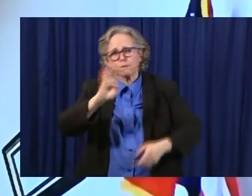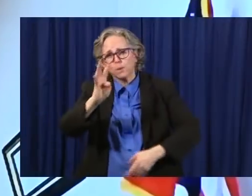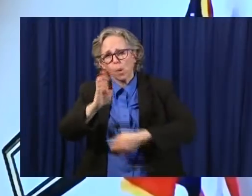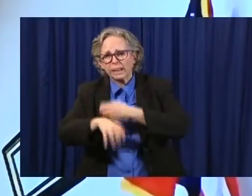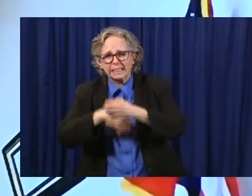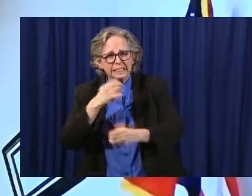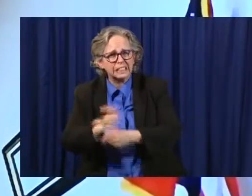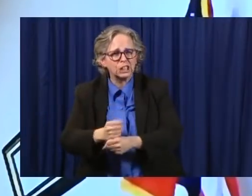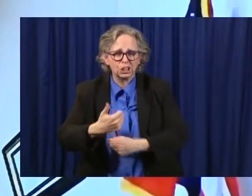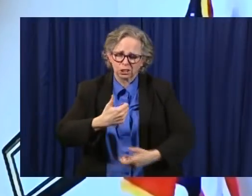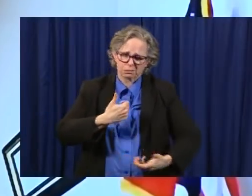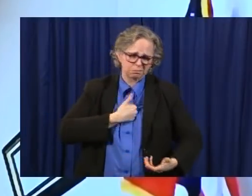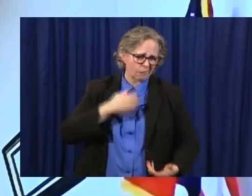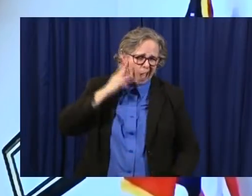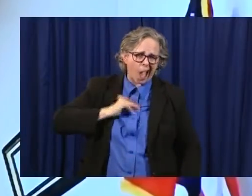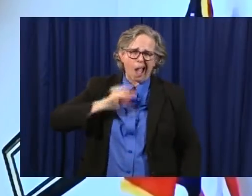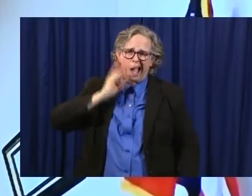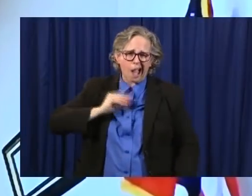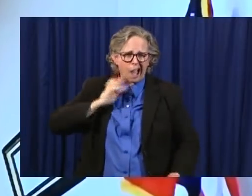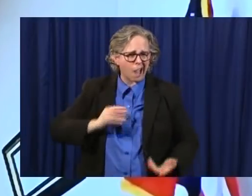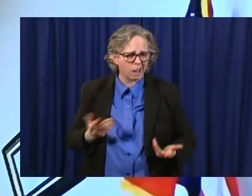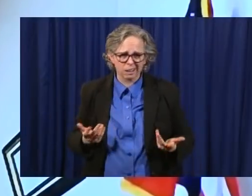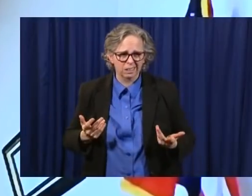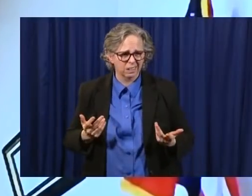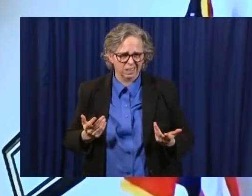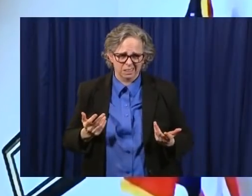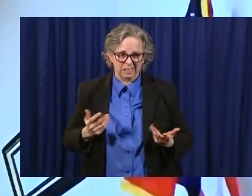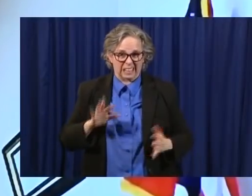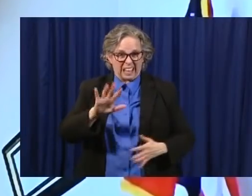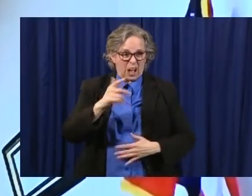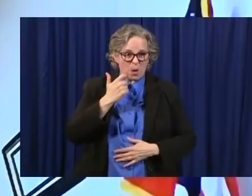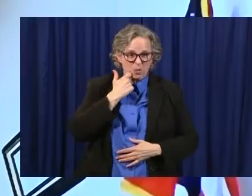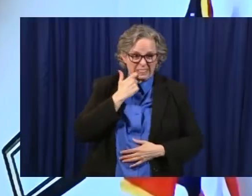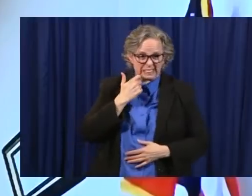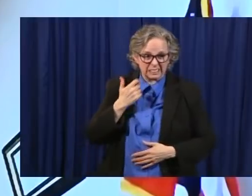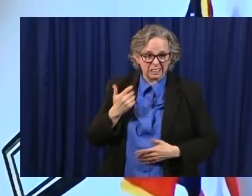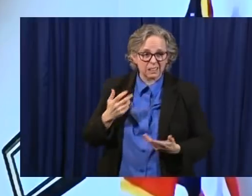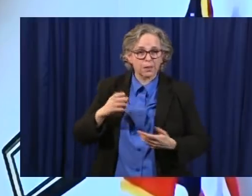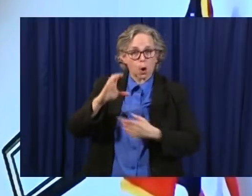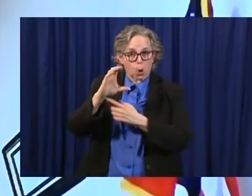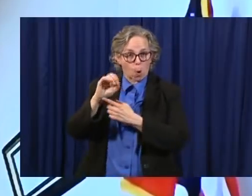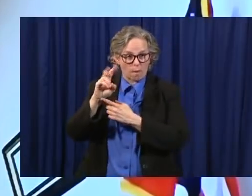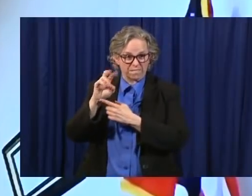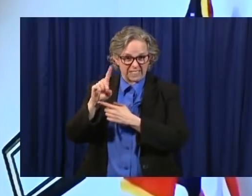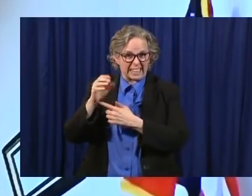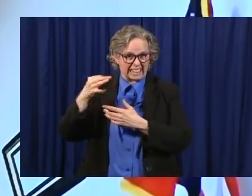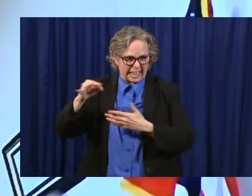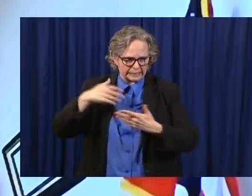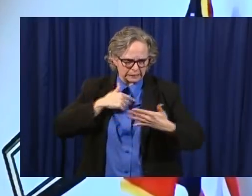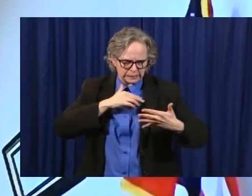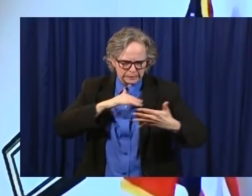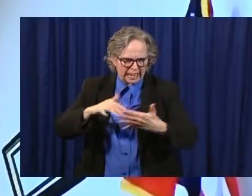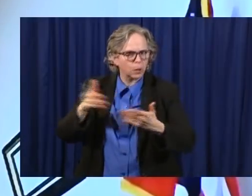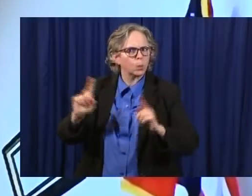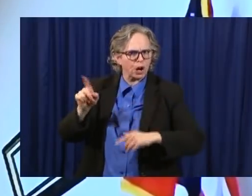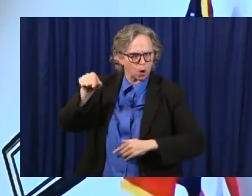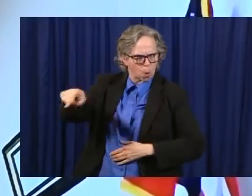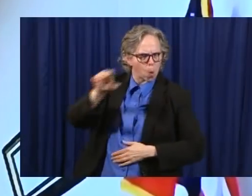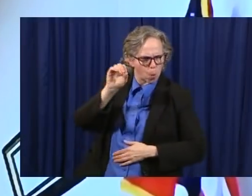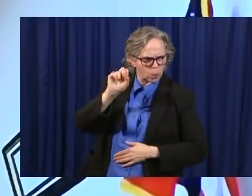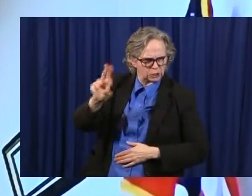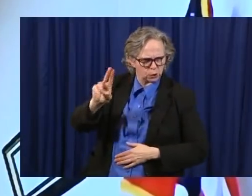have recently come on with the COVID effort at the university. And so start looking through things. And you